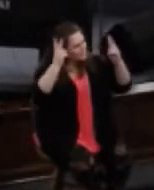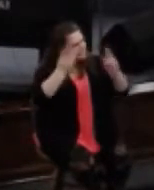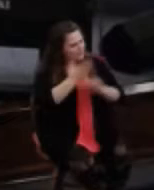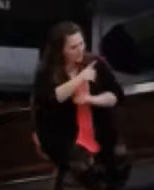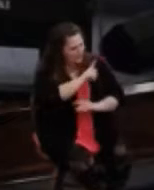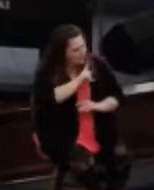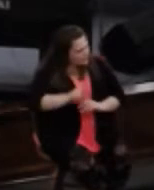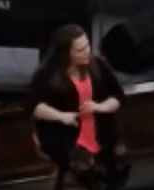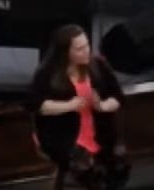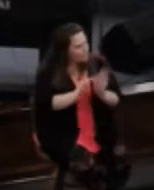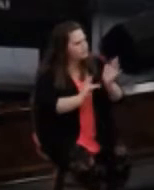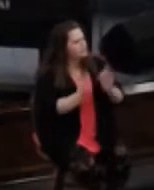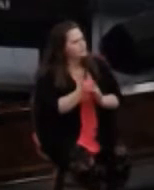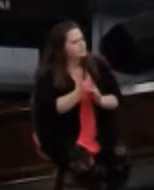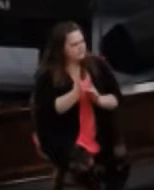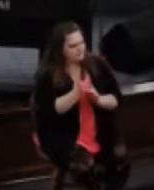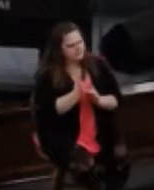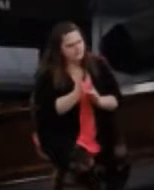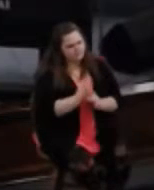Jesus Christ.